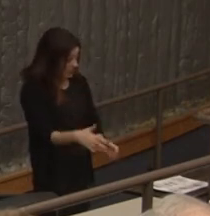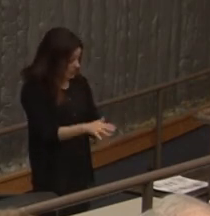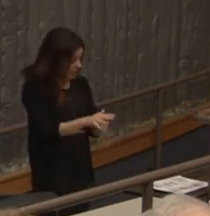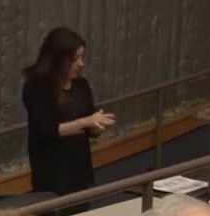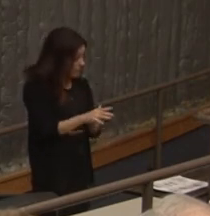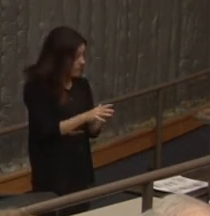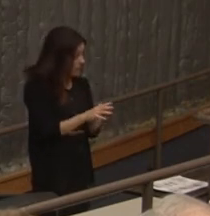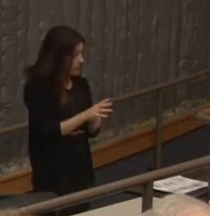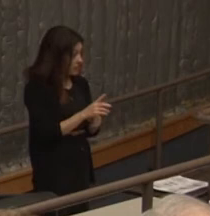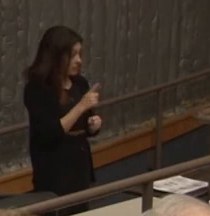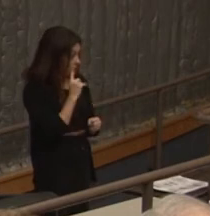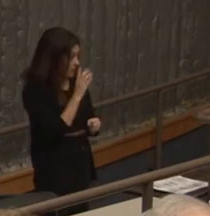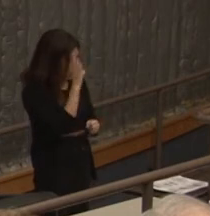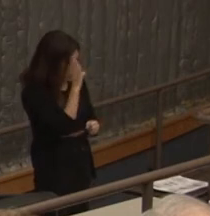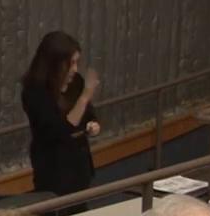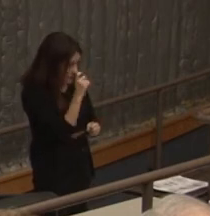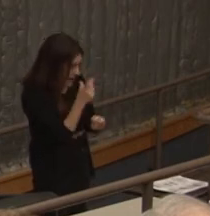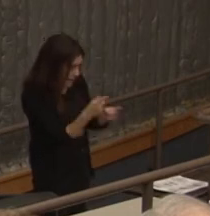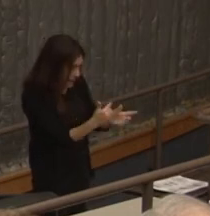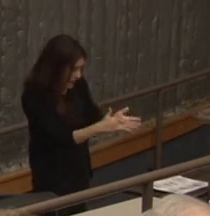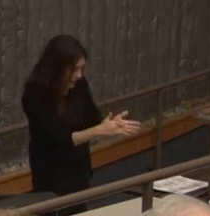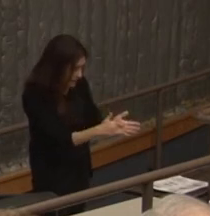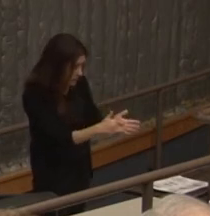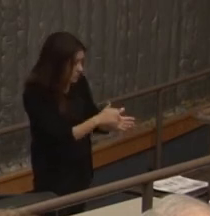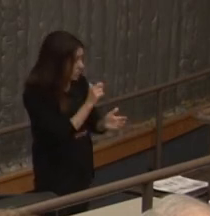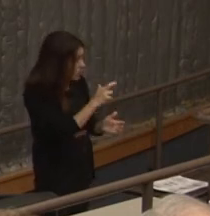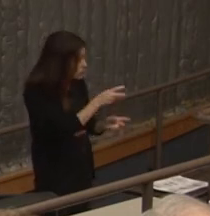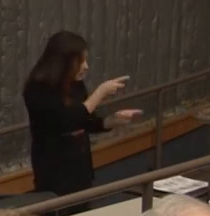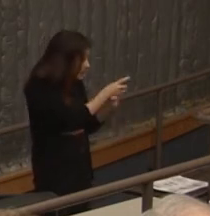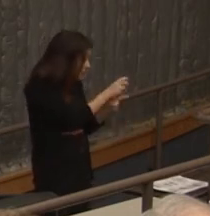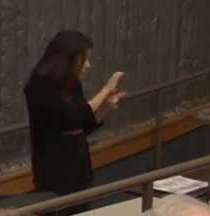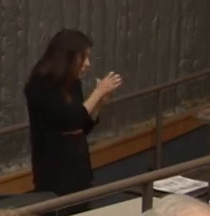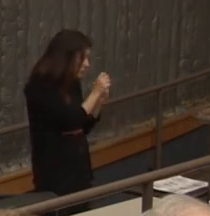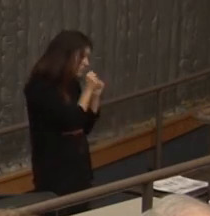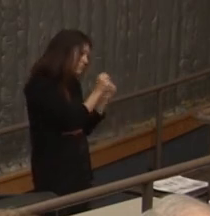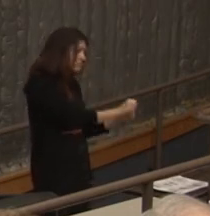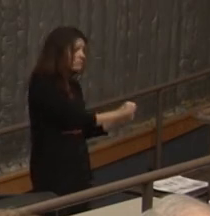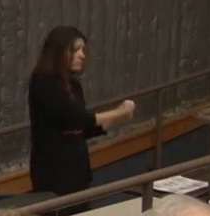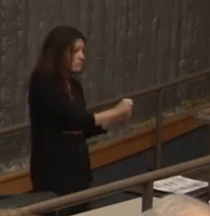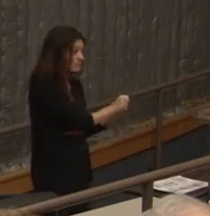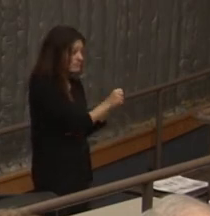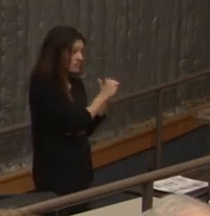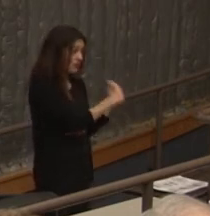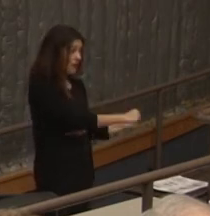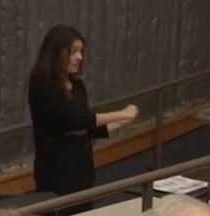to keep keep the story from not dying?